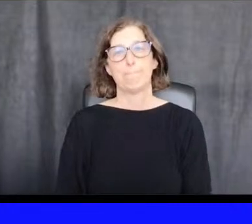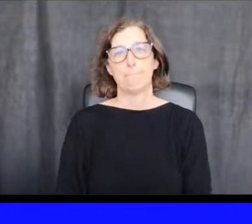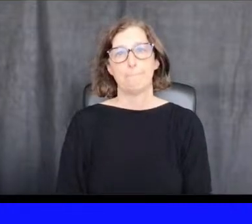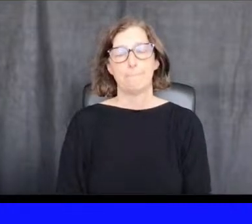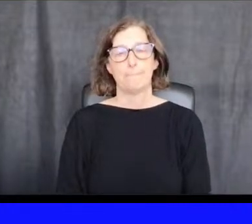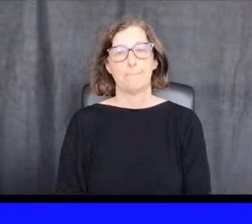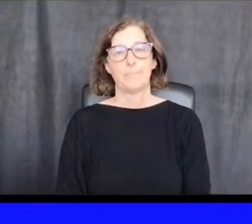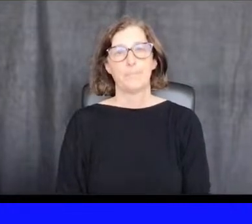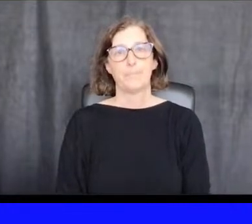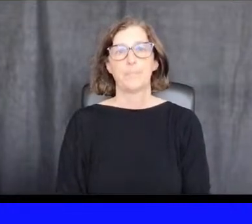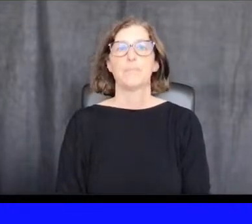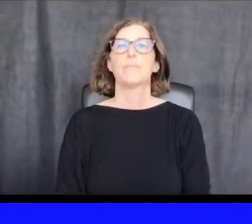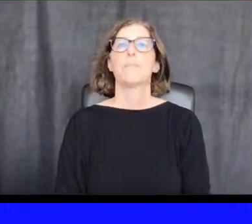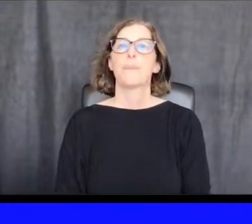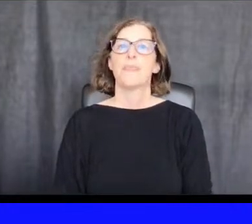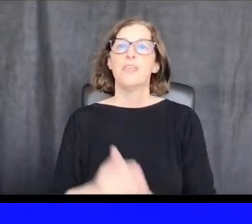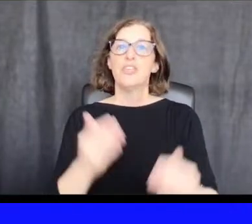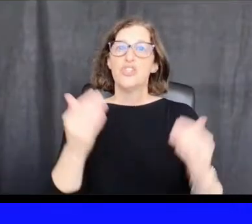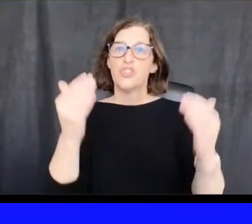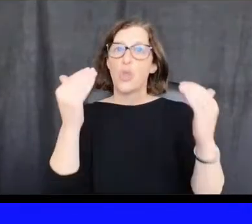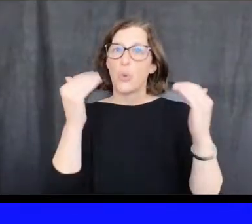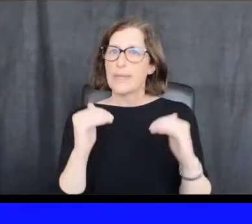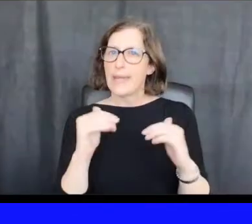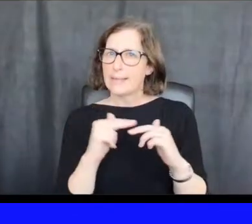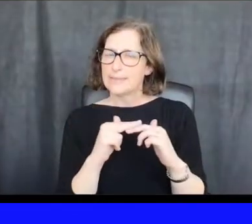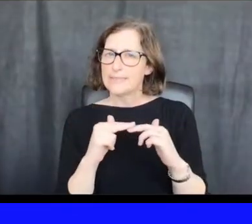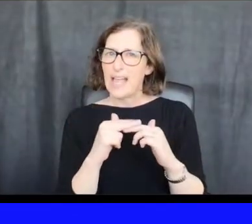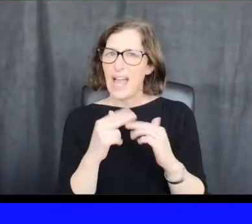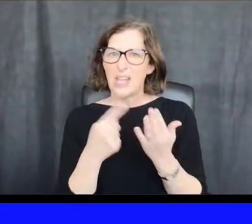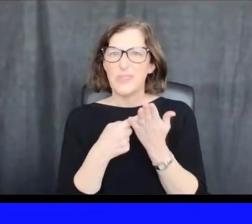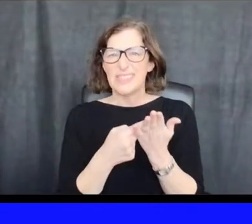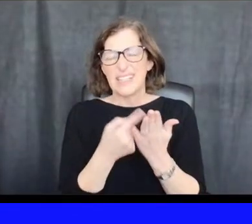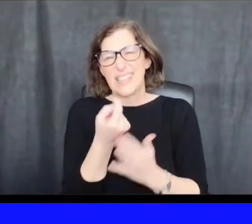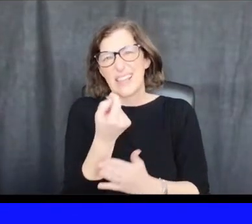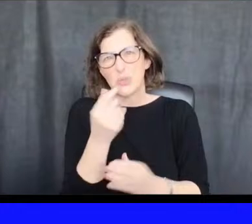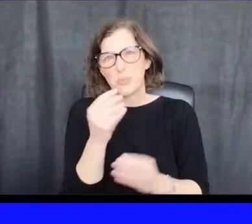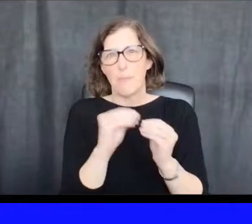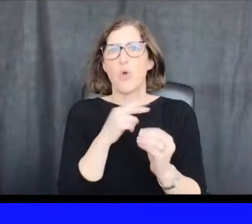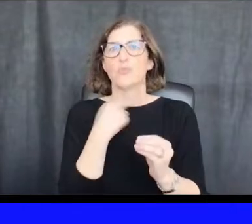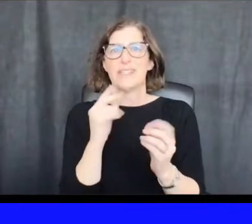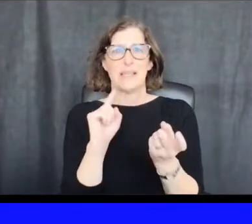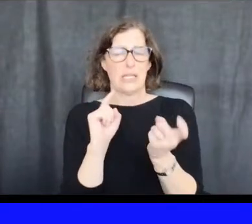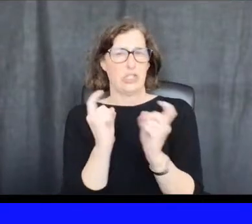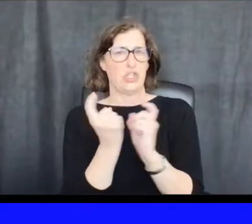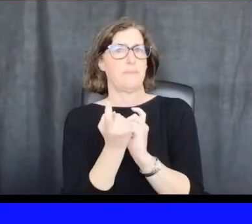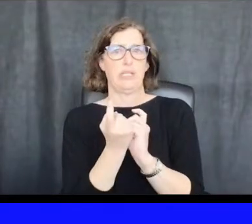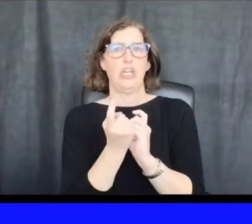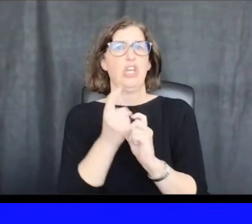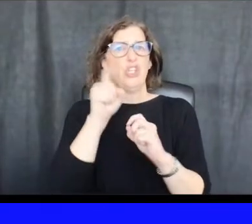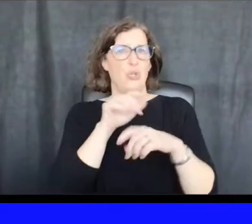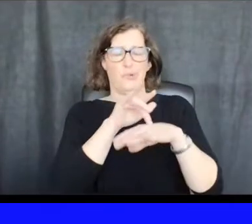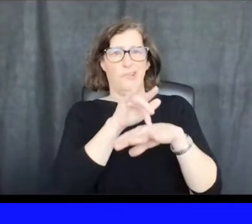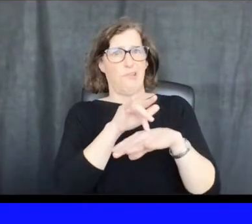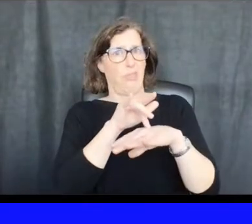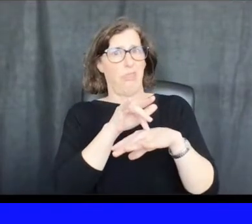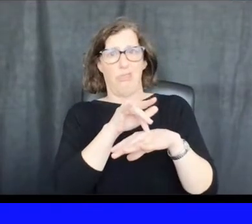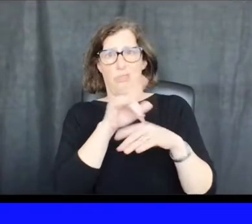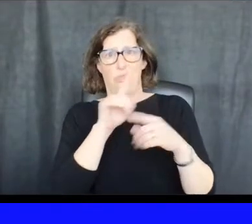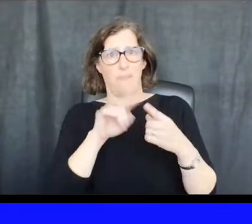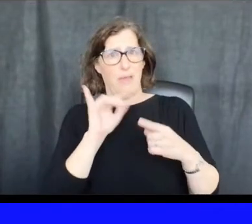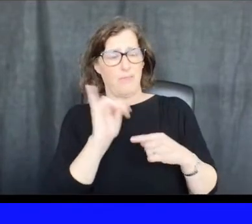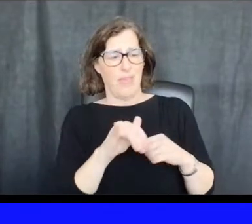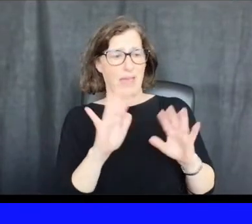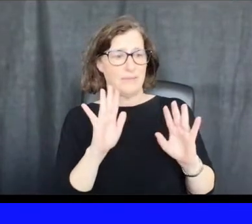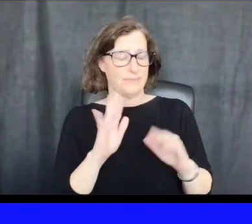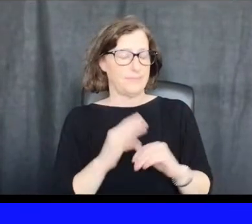methodology in Medicare has problems as well. We don't think it adequately captures socioeconomic factors, other frailty and functional status